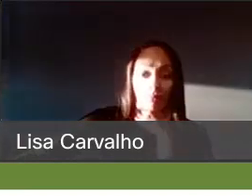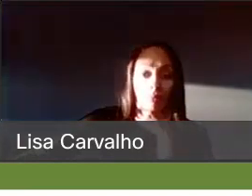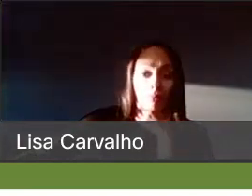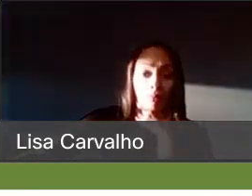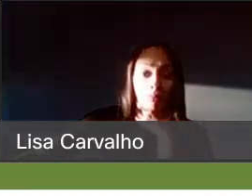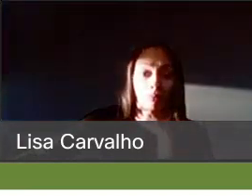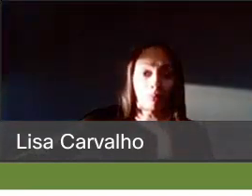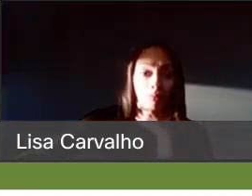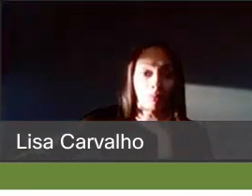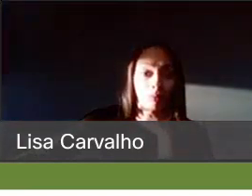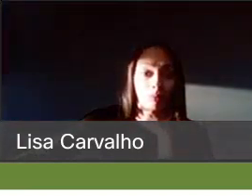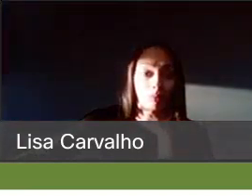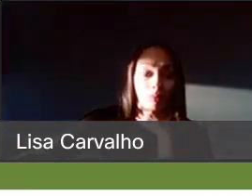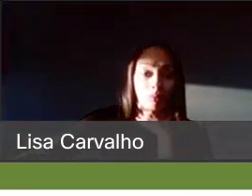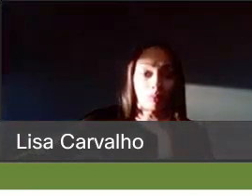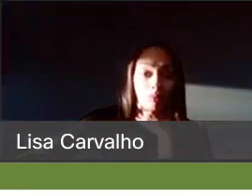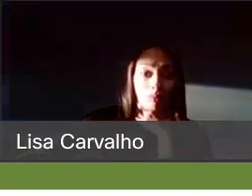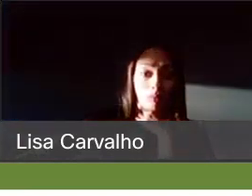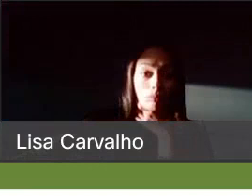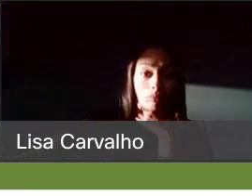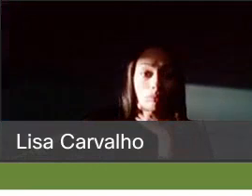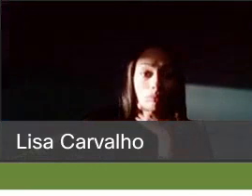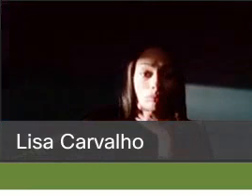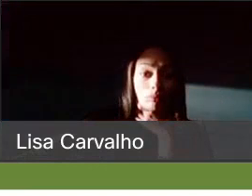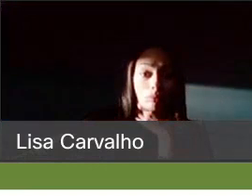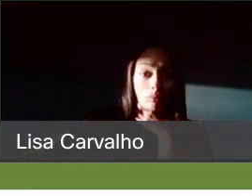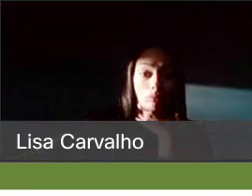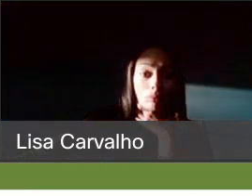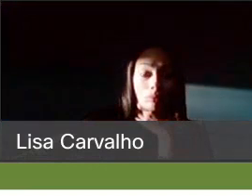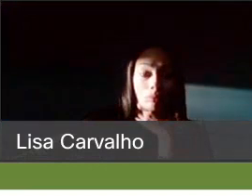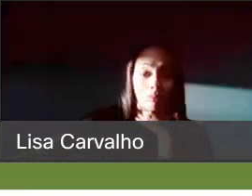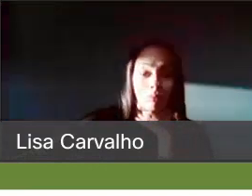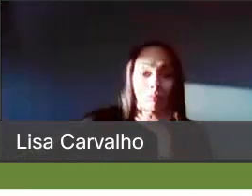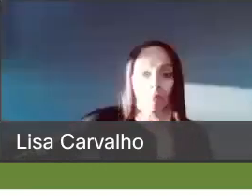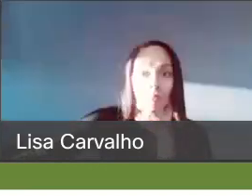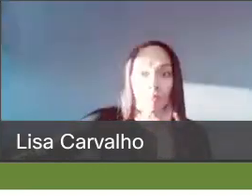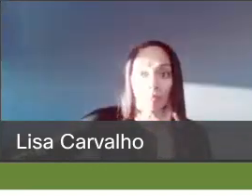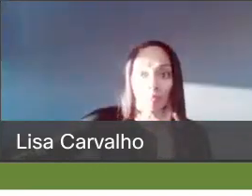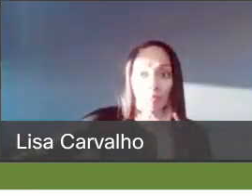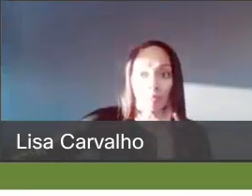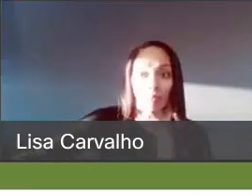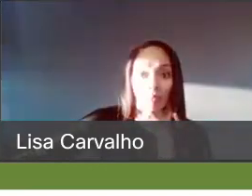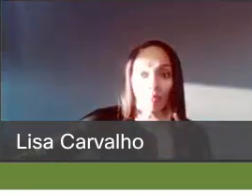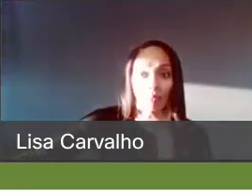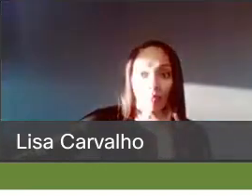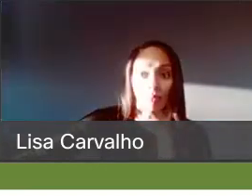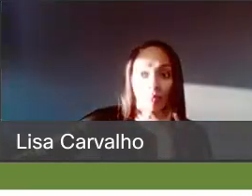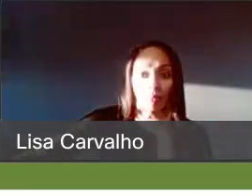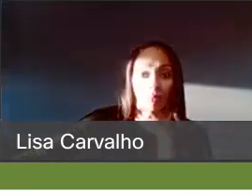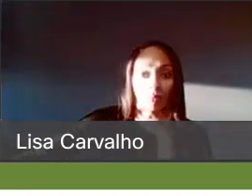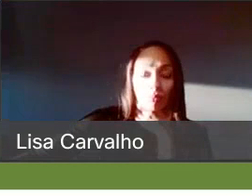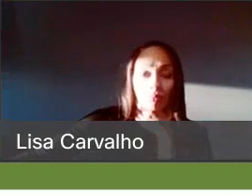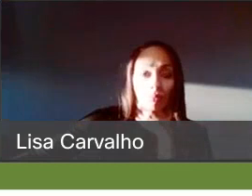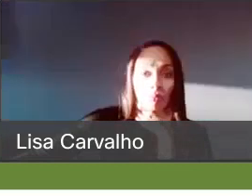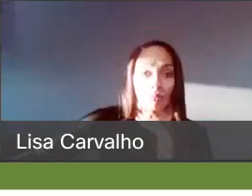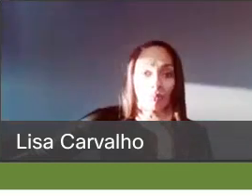sitting with them. Mm-hmm. Yeah, awesome. Yeah, breathing's a good thing, right? Yes, it slows us